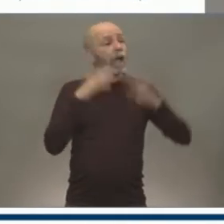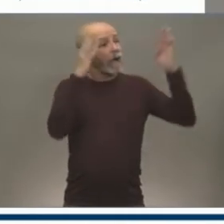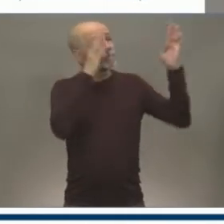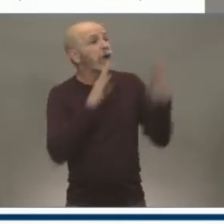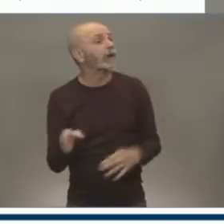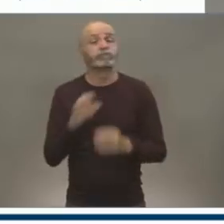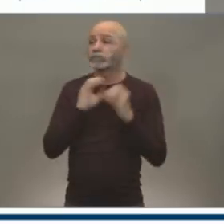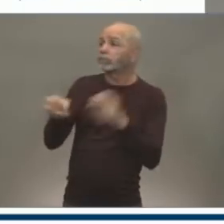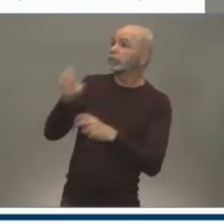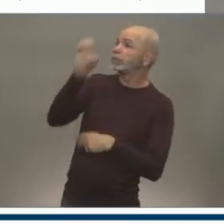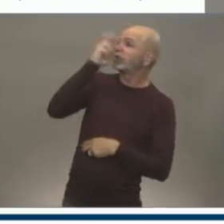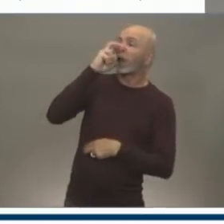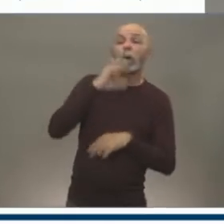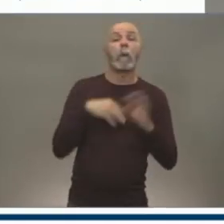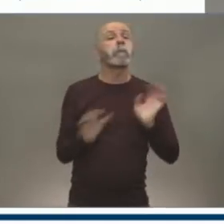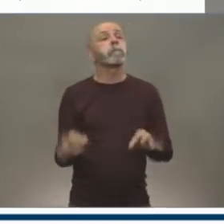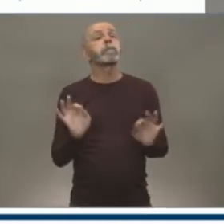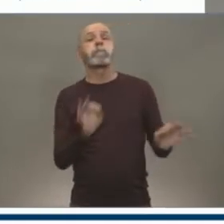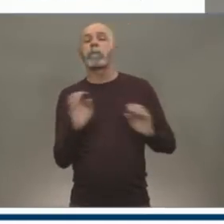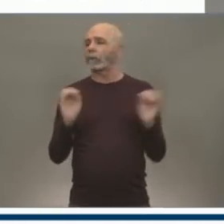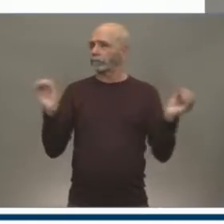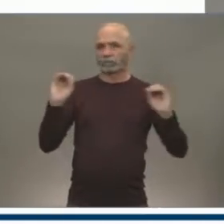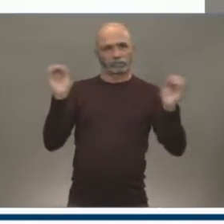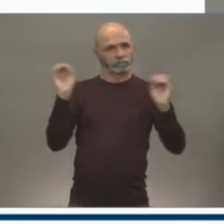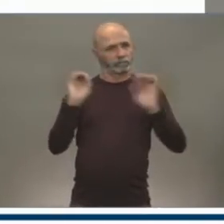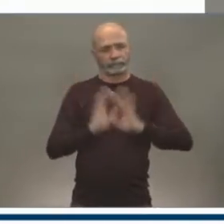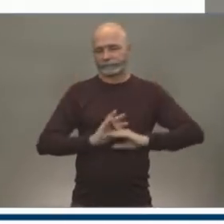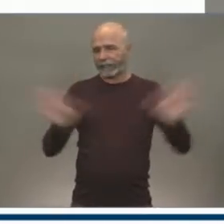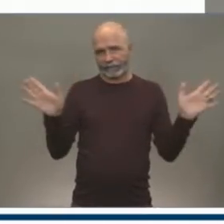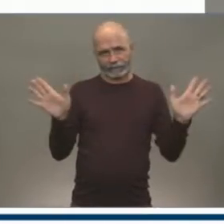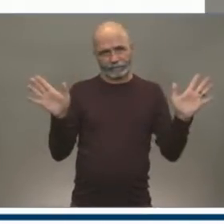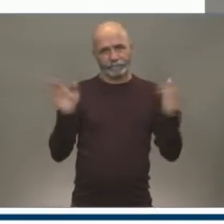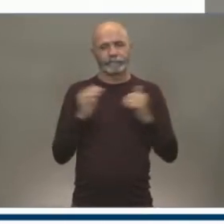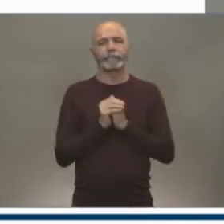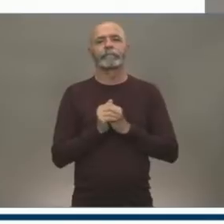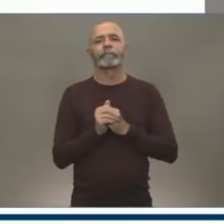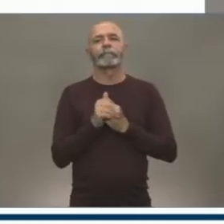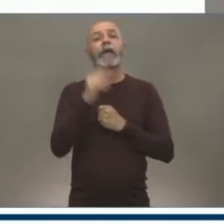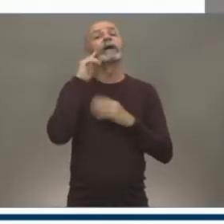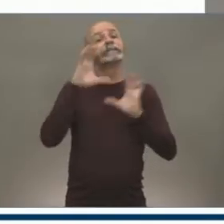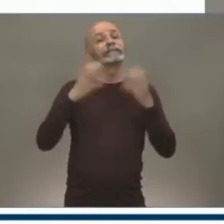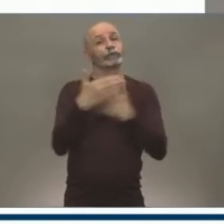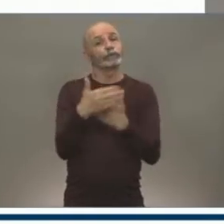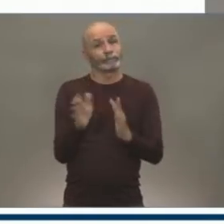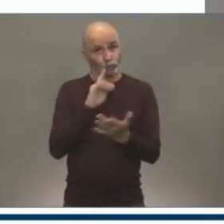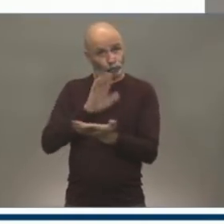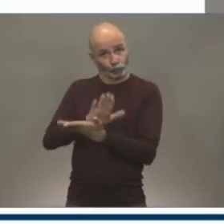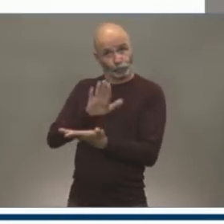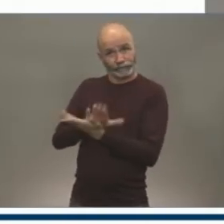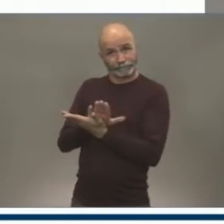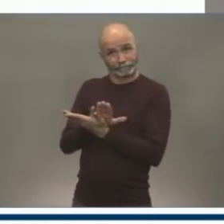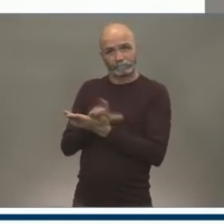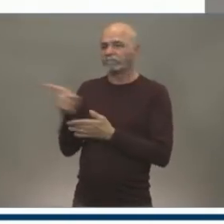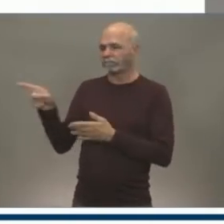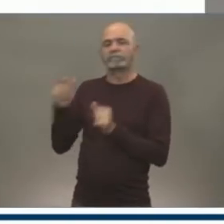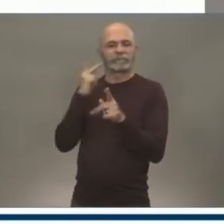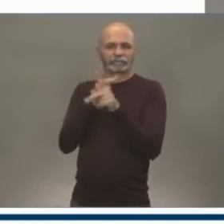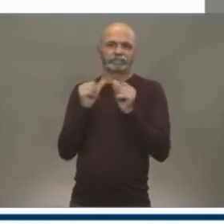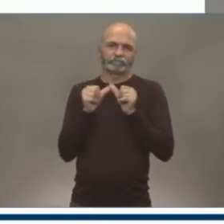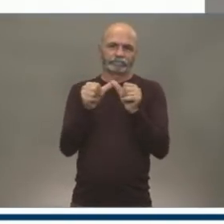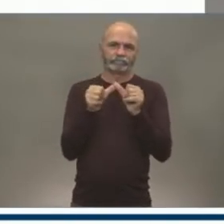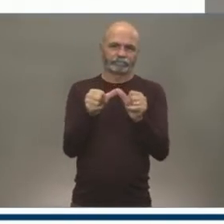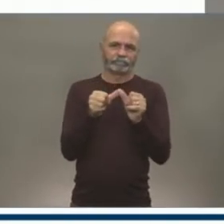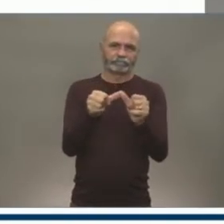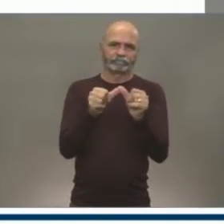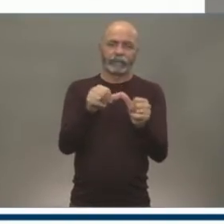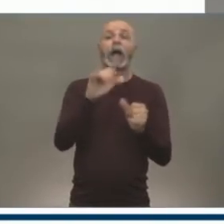that as long as things stay where we're at, that being in classrooms is the best place for our children. But we will, if